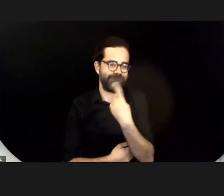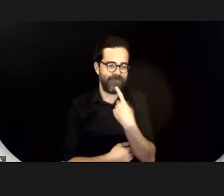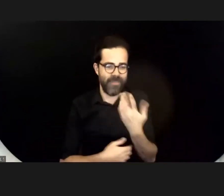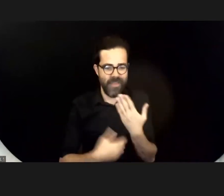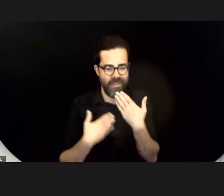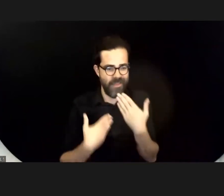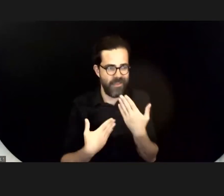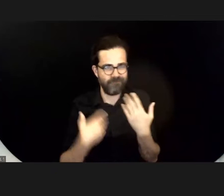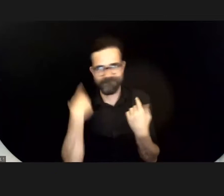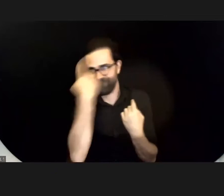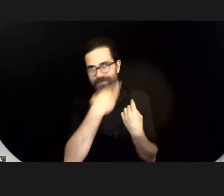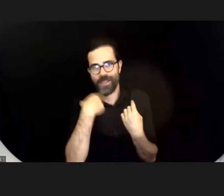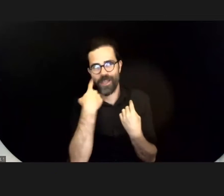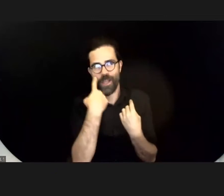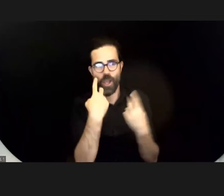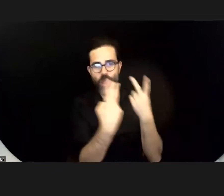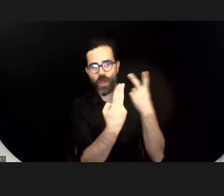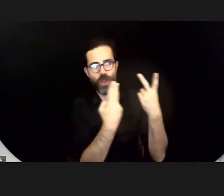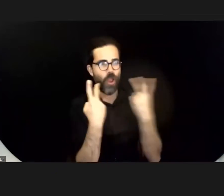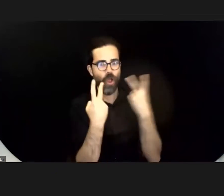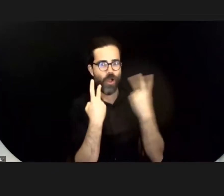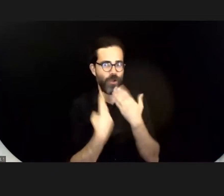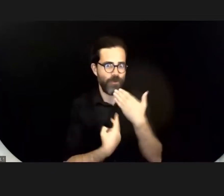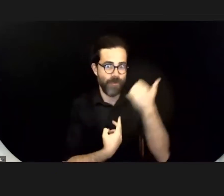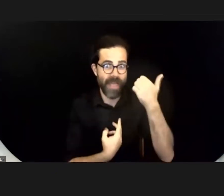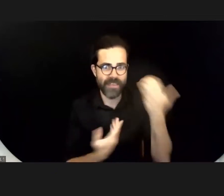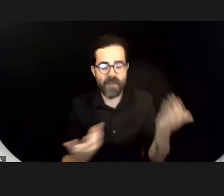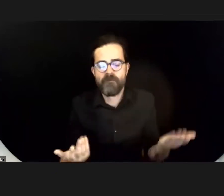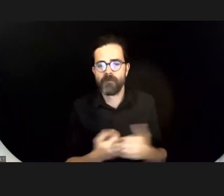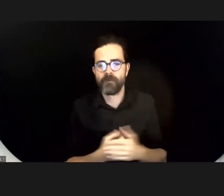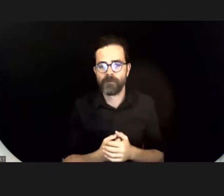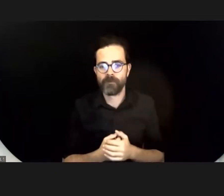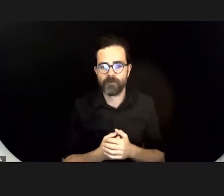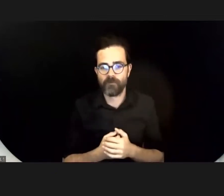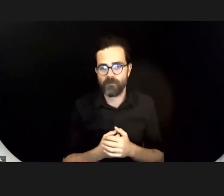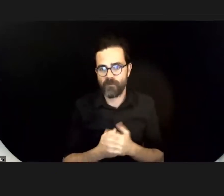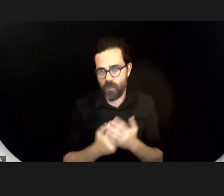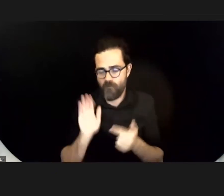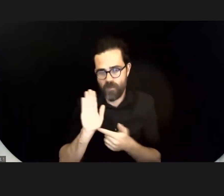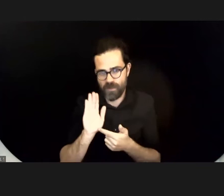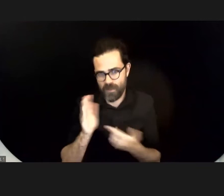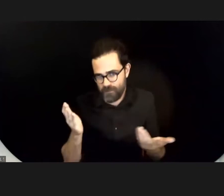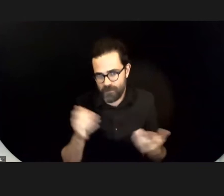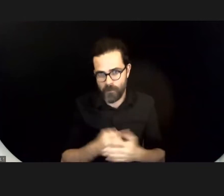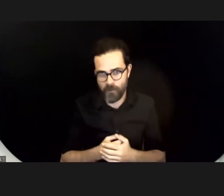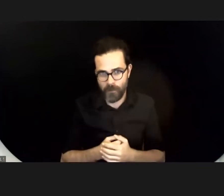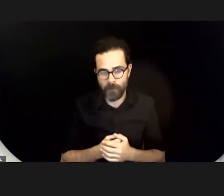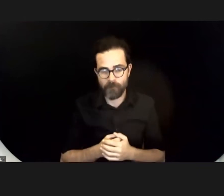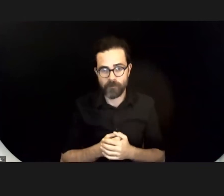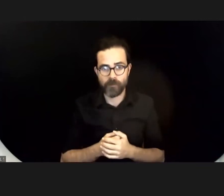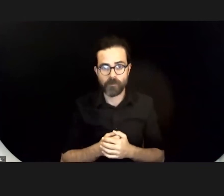In our case, It's very often